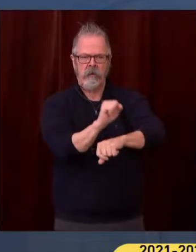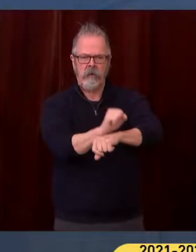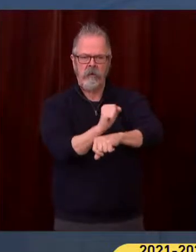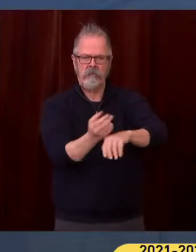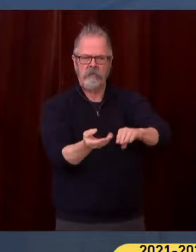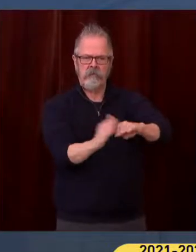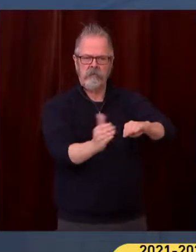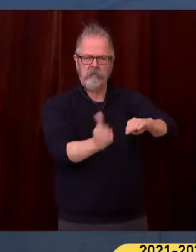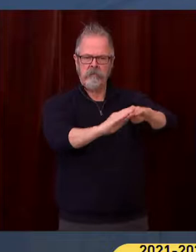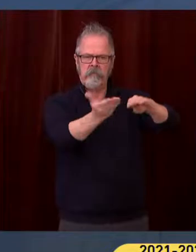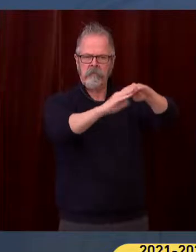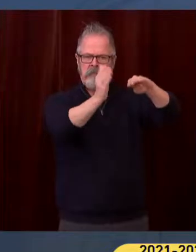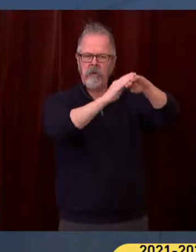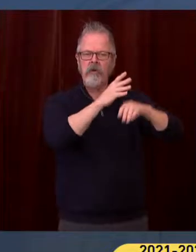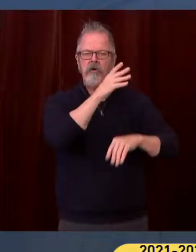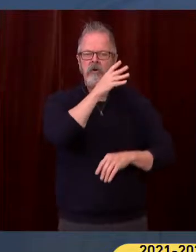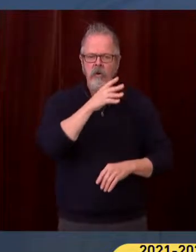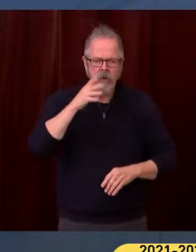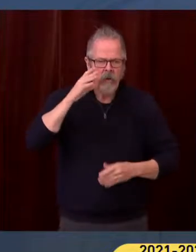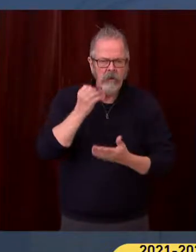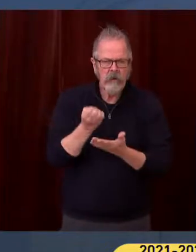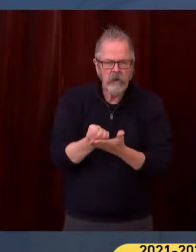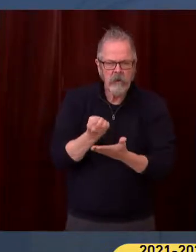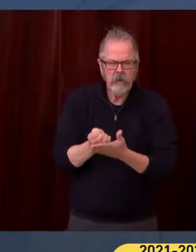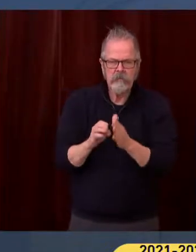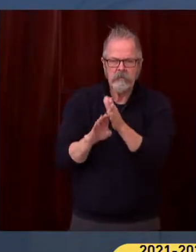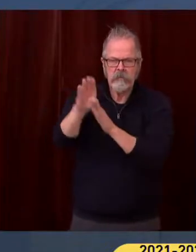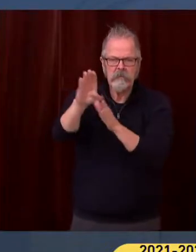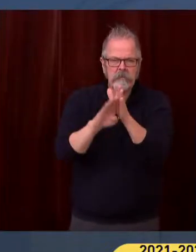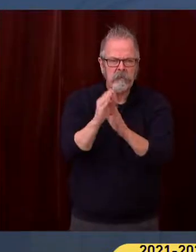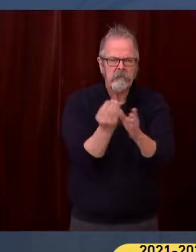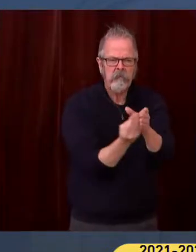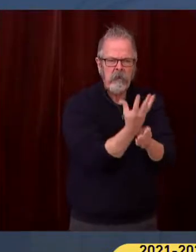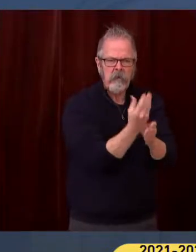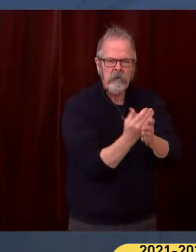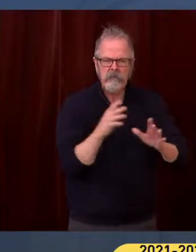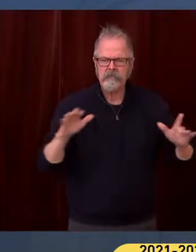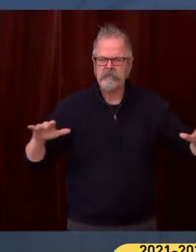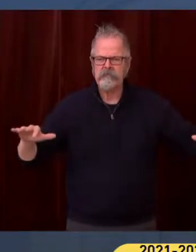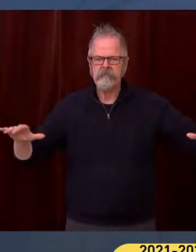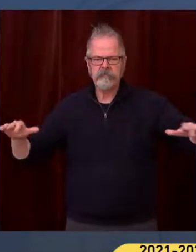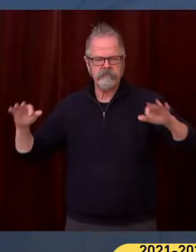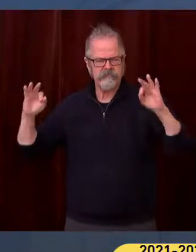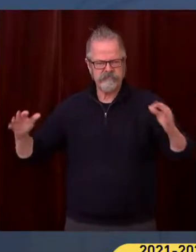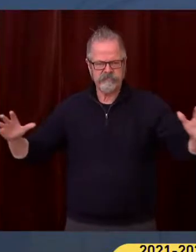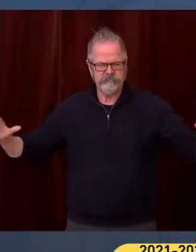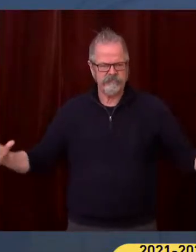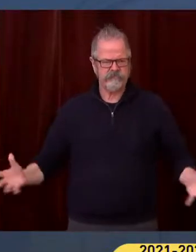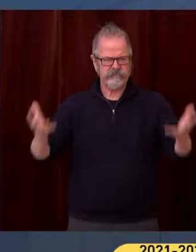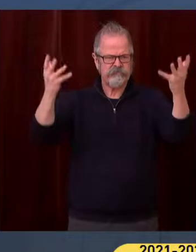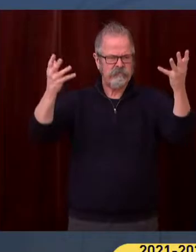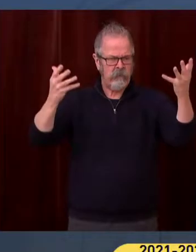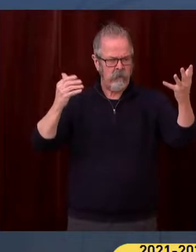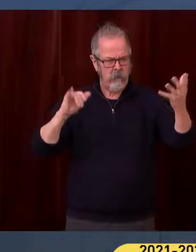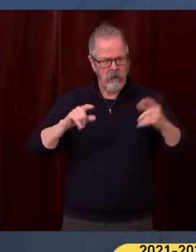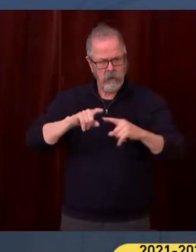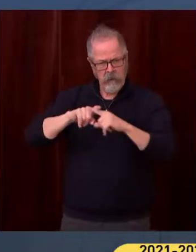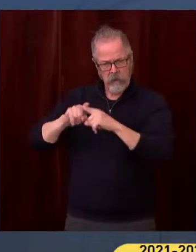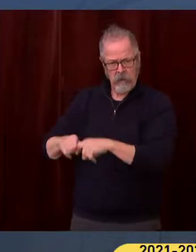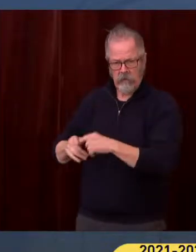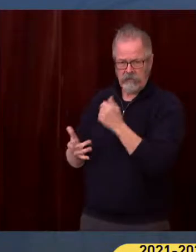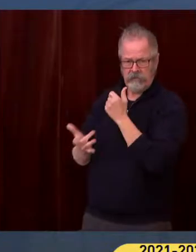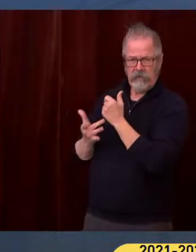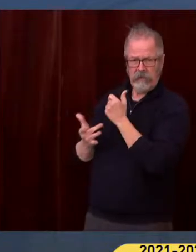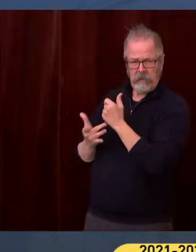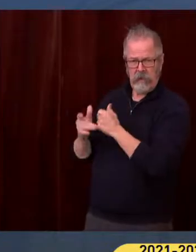in the parts of our state that have often been left behind by our economic prowess. There's not that many policies that we get to consider in the Washington State